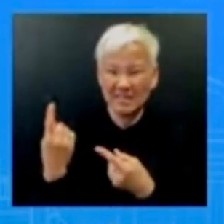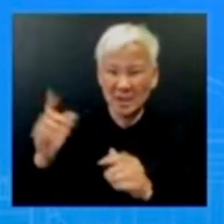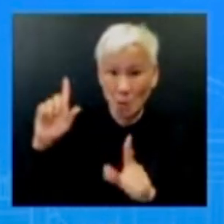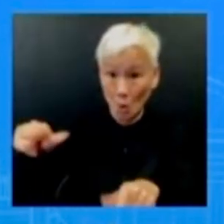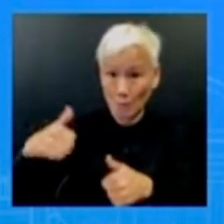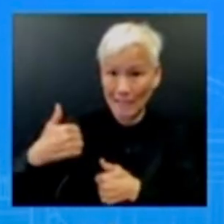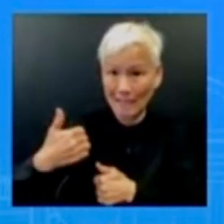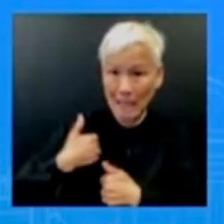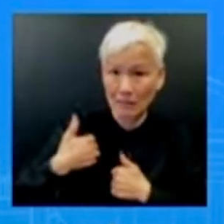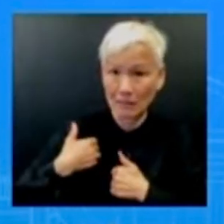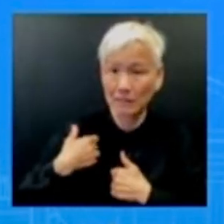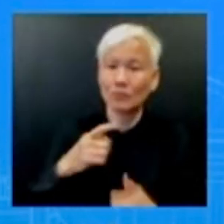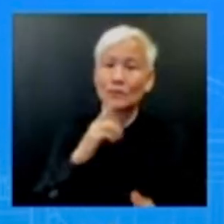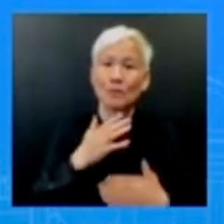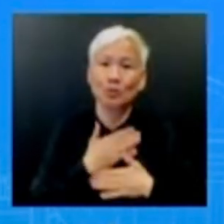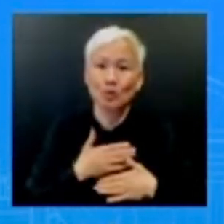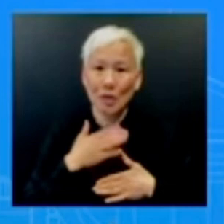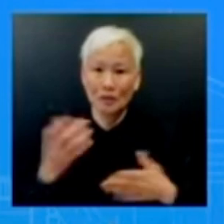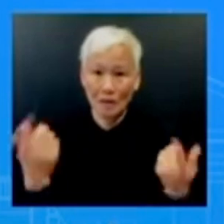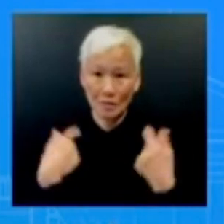everybody. Thank you.